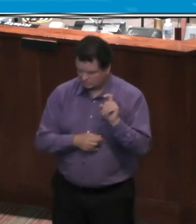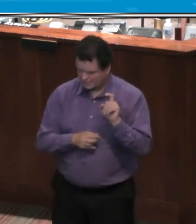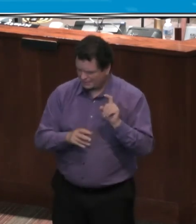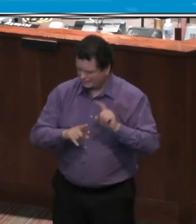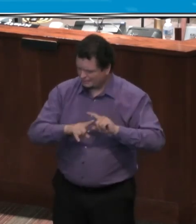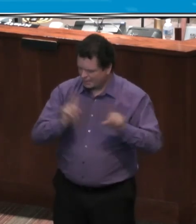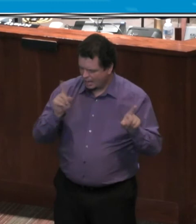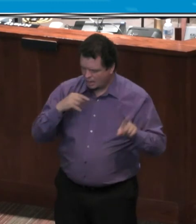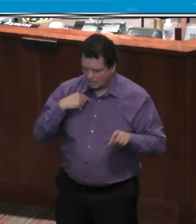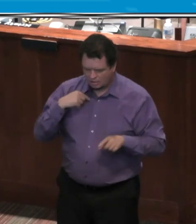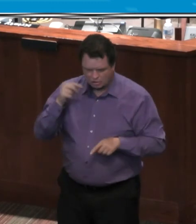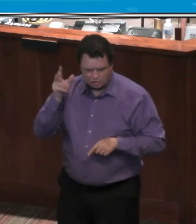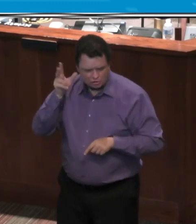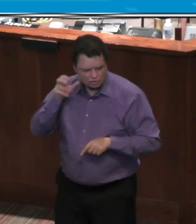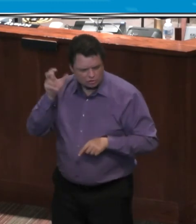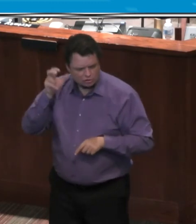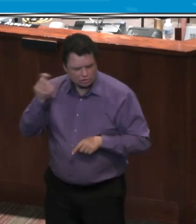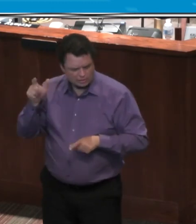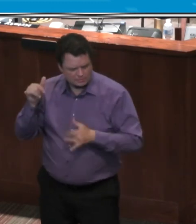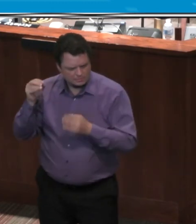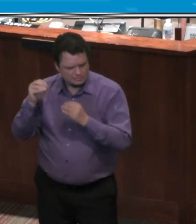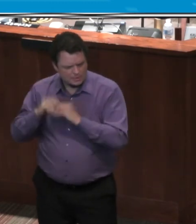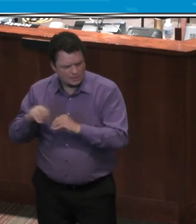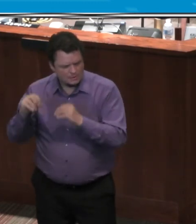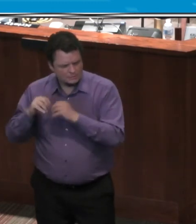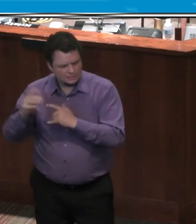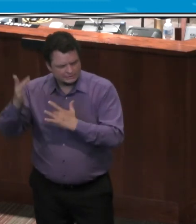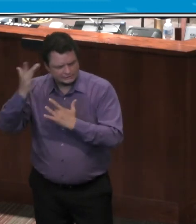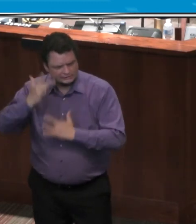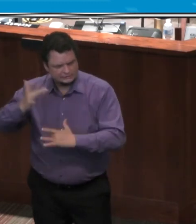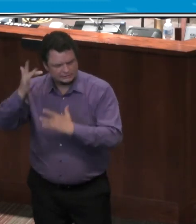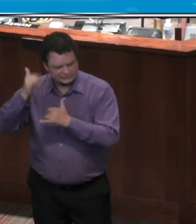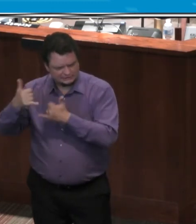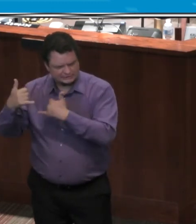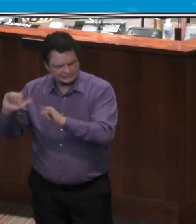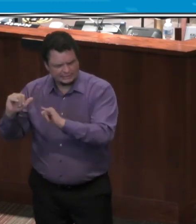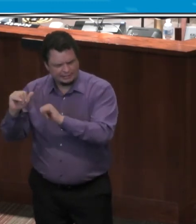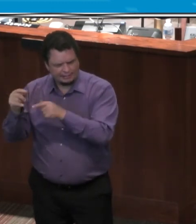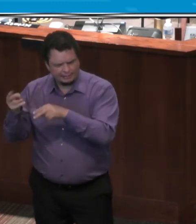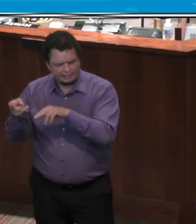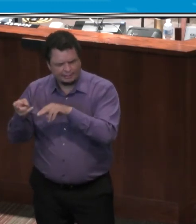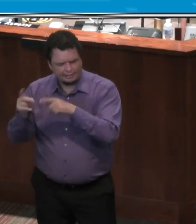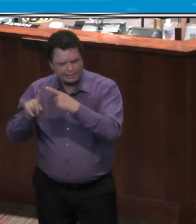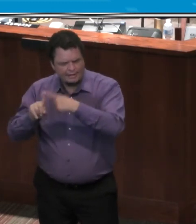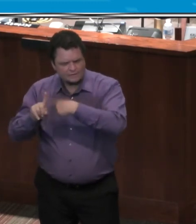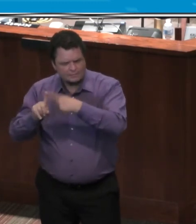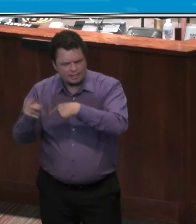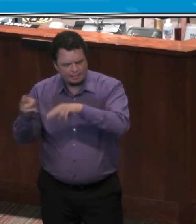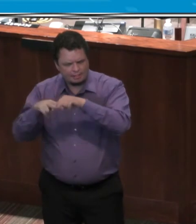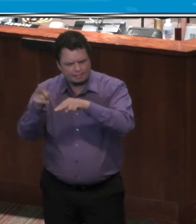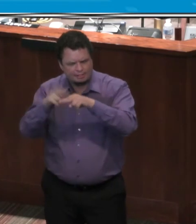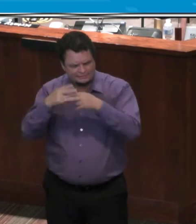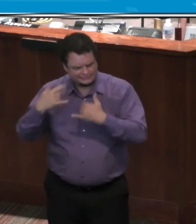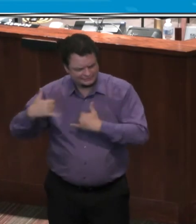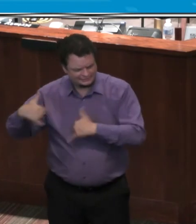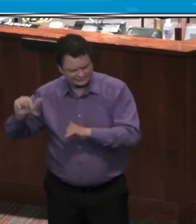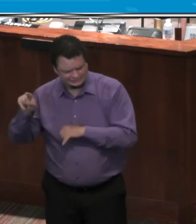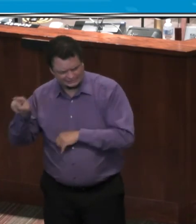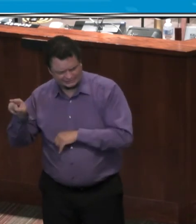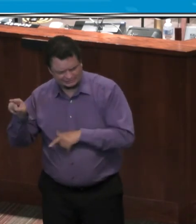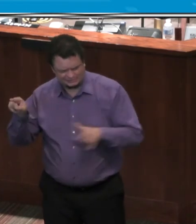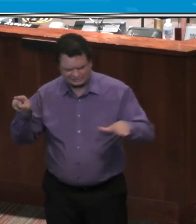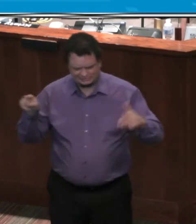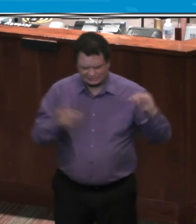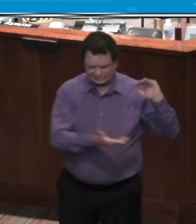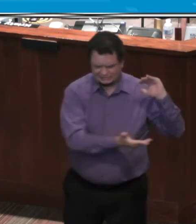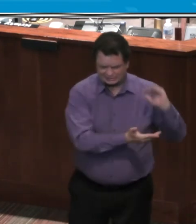illnesses that are just lasting months and months, and I know we're still very new into this pandemic, but is that being tracked, or are we seeing any